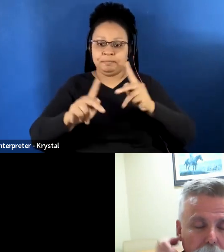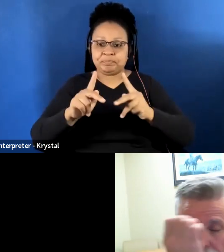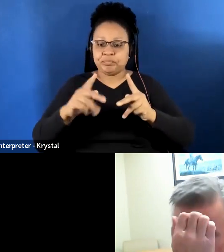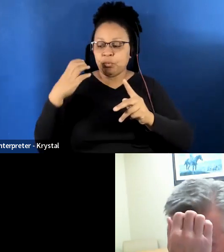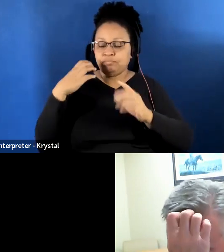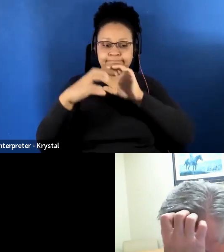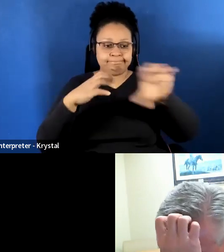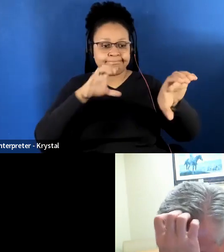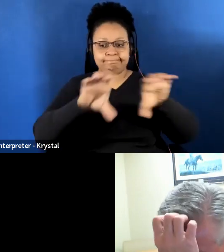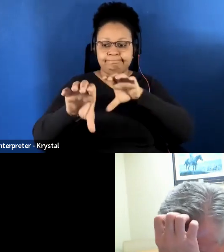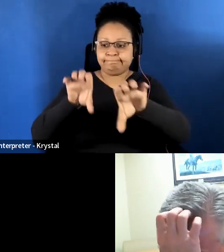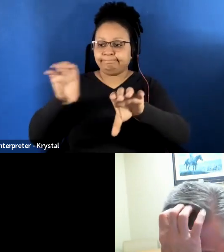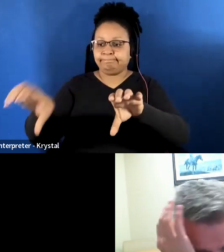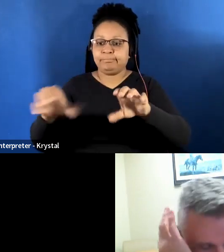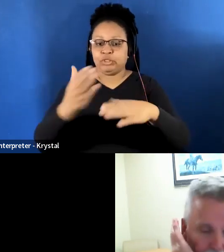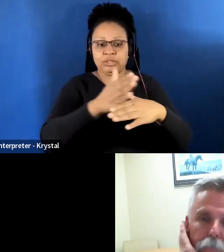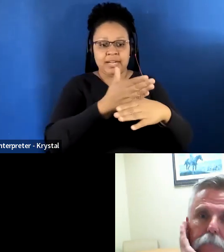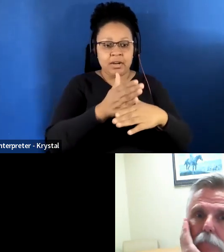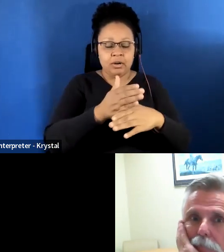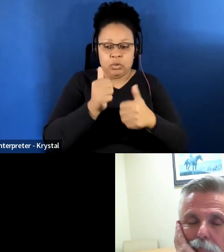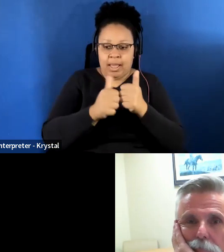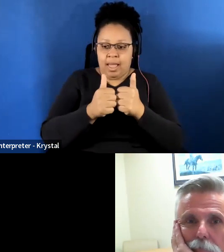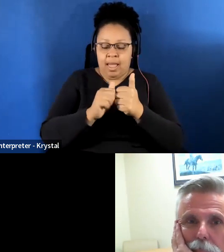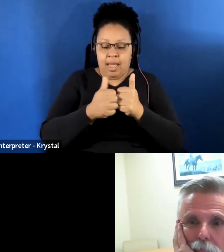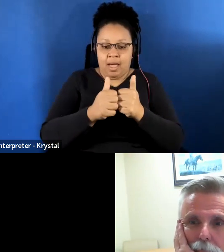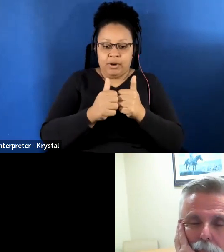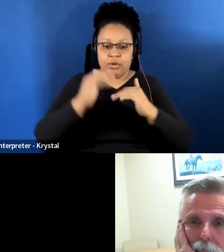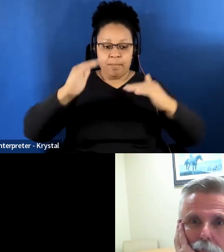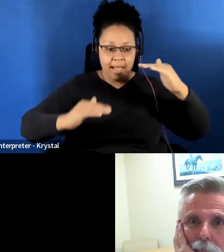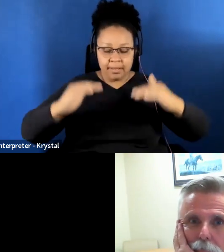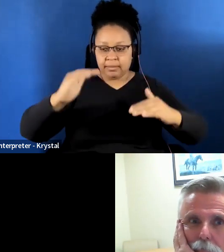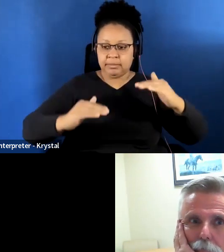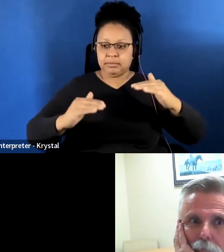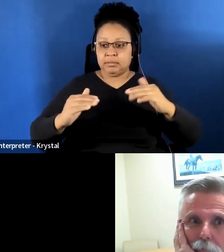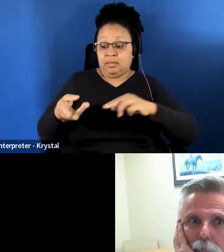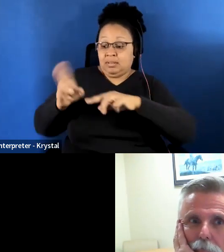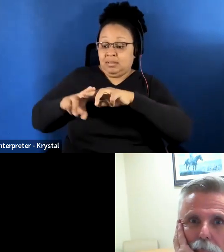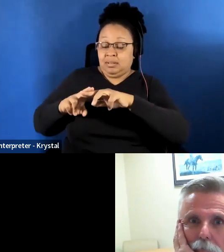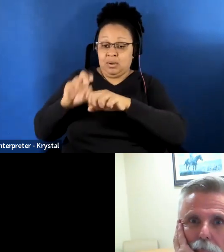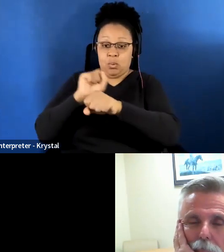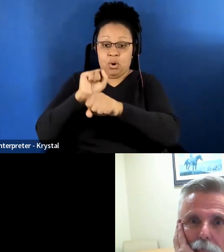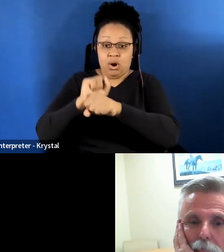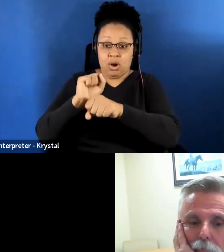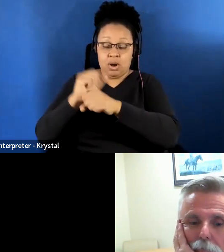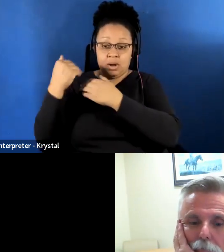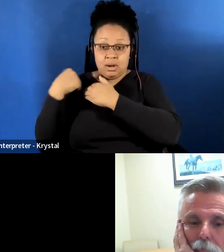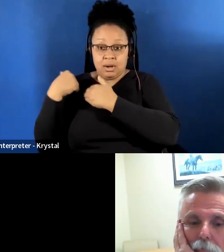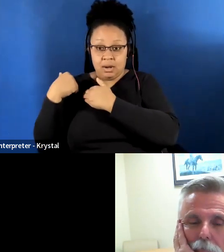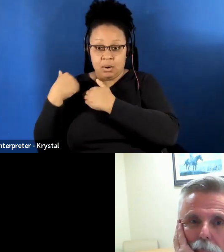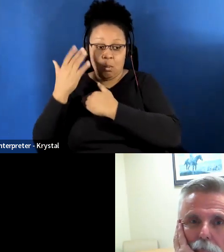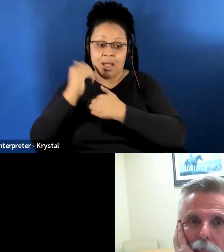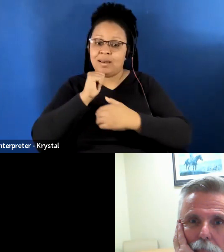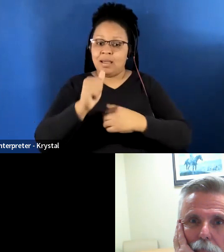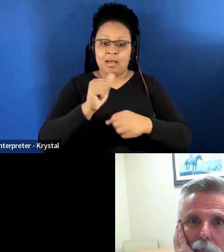And so then how do you balance that increased workload that's being created from a shortage of workers